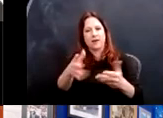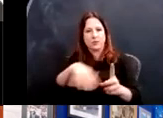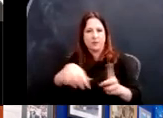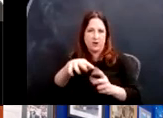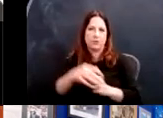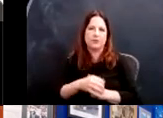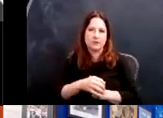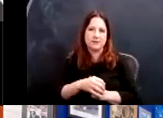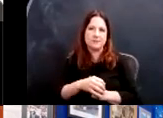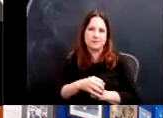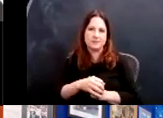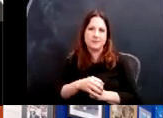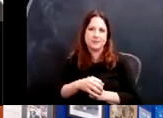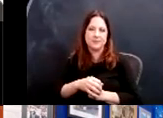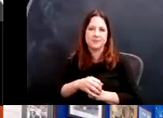Yeah.